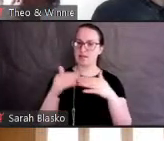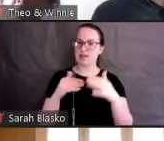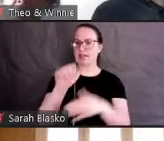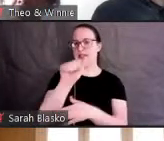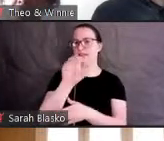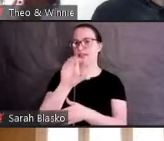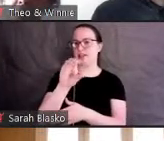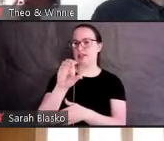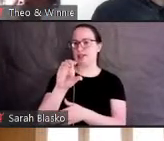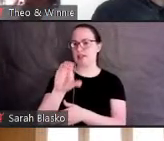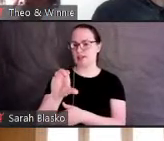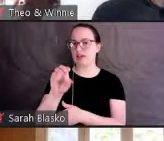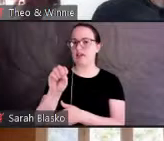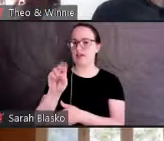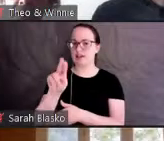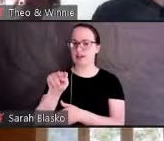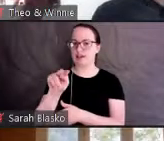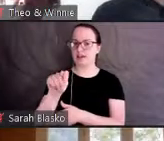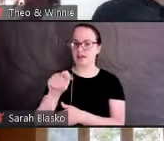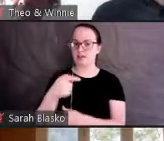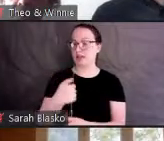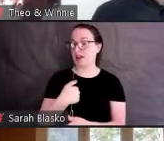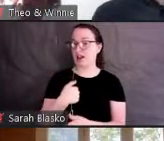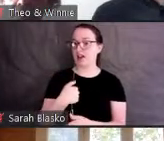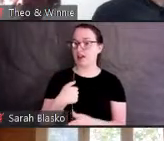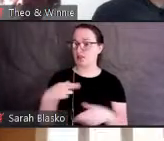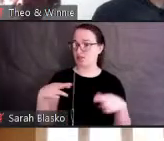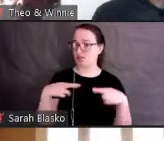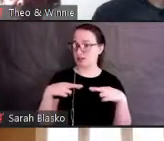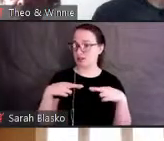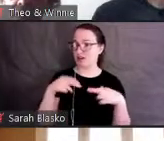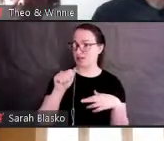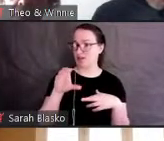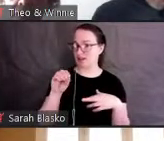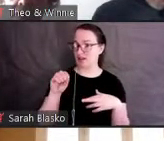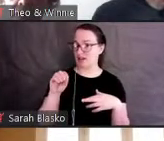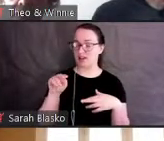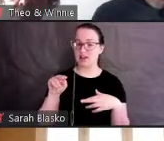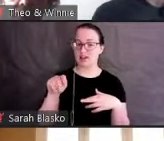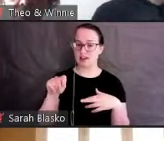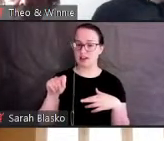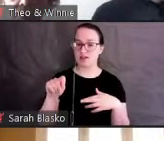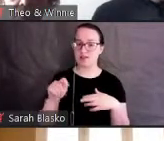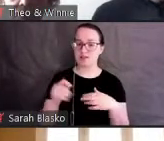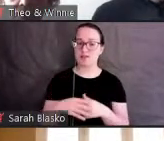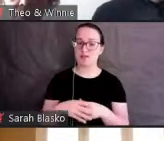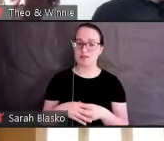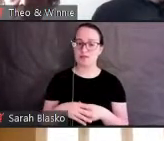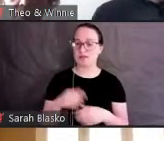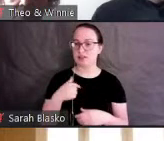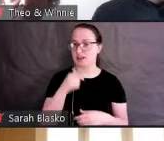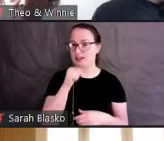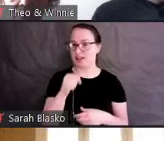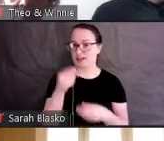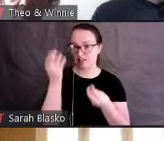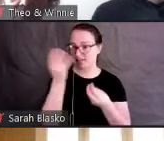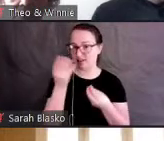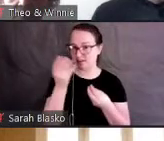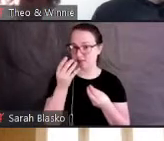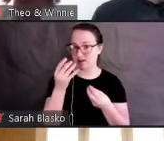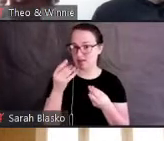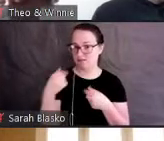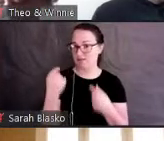so I have a retirement account, something that I never thought about, and probably until I was in my 40s.